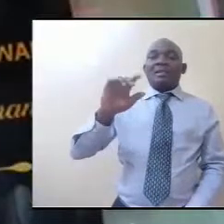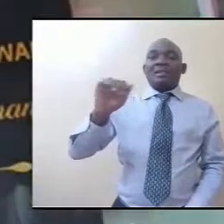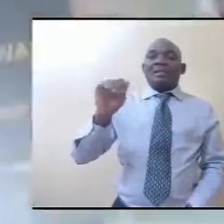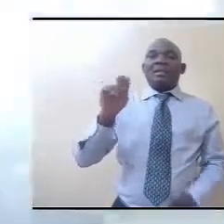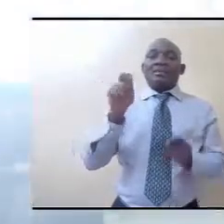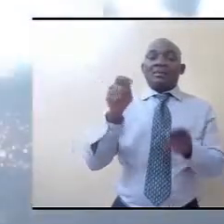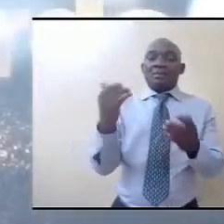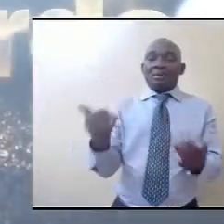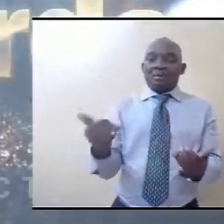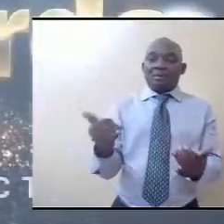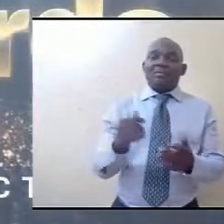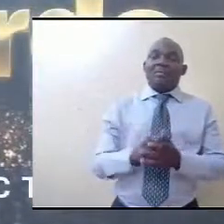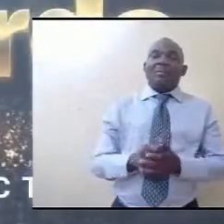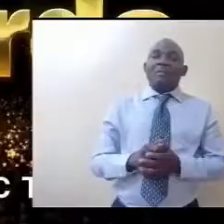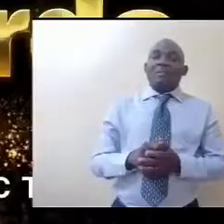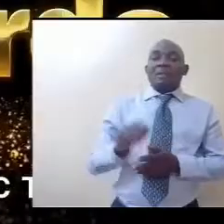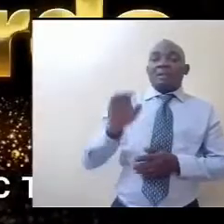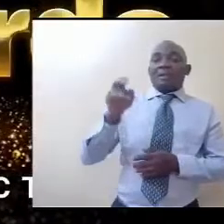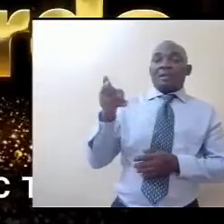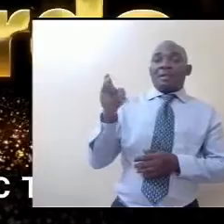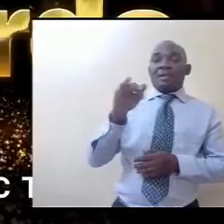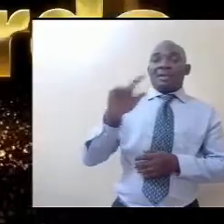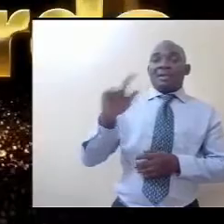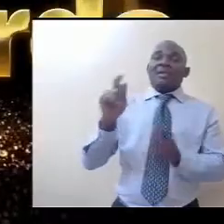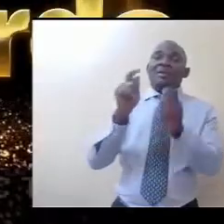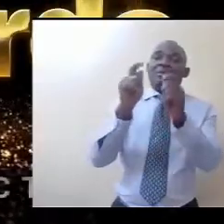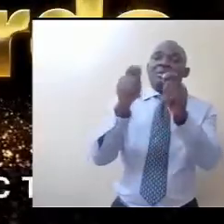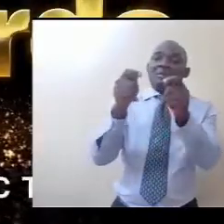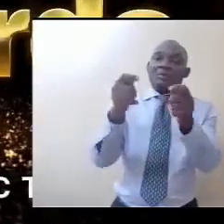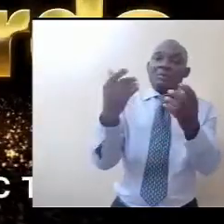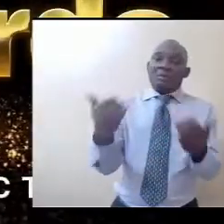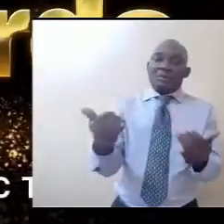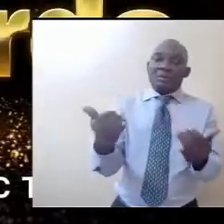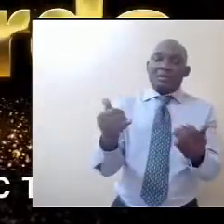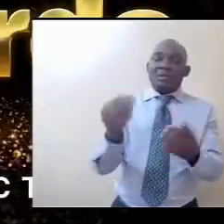+233 277 552 208. Here's the Chill Awards.